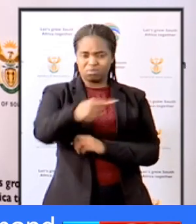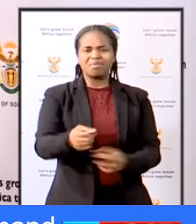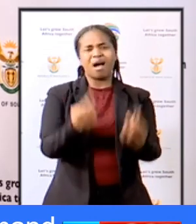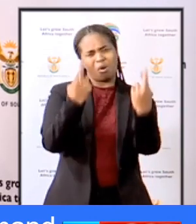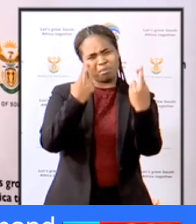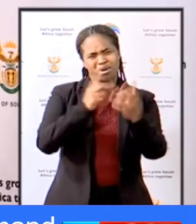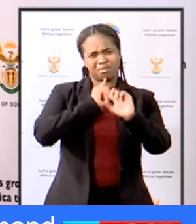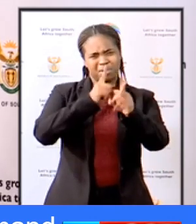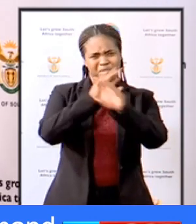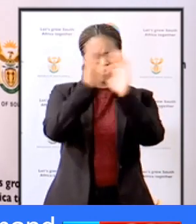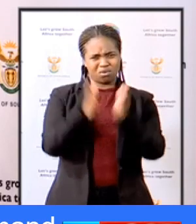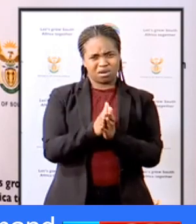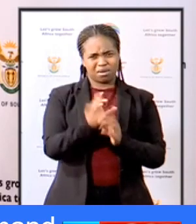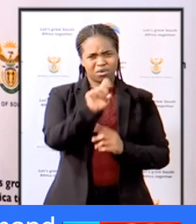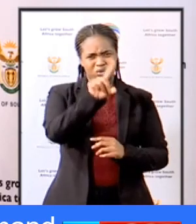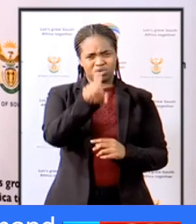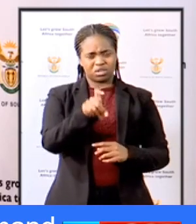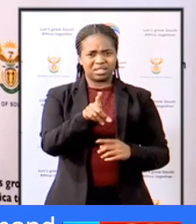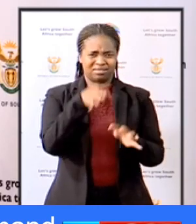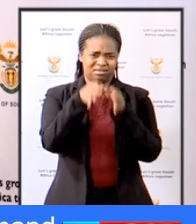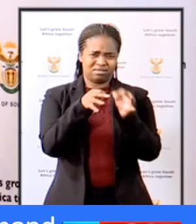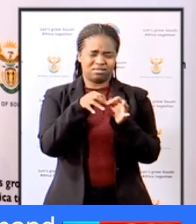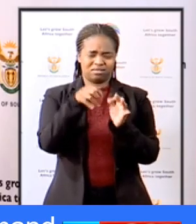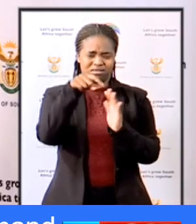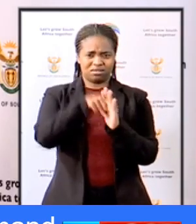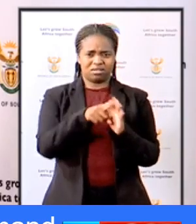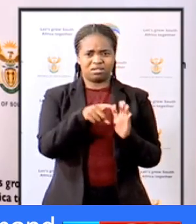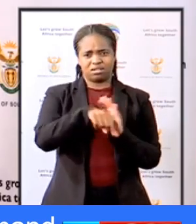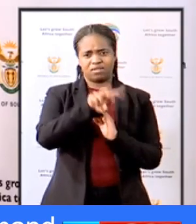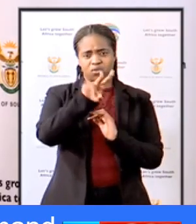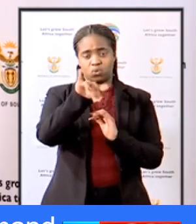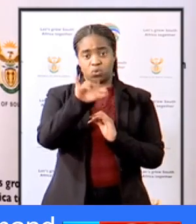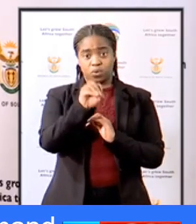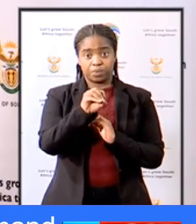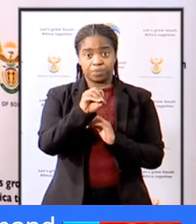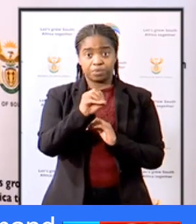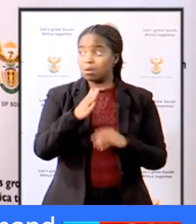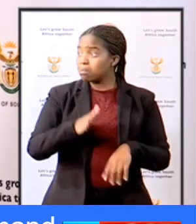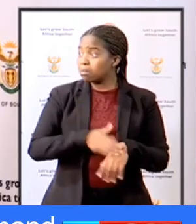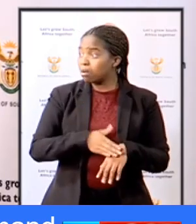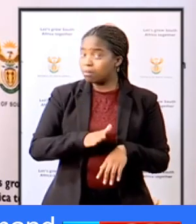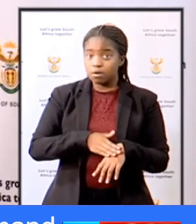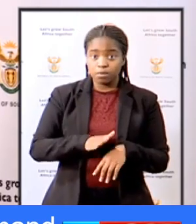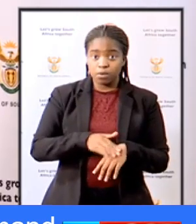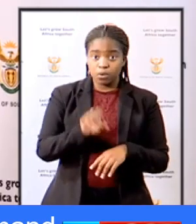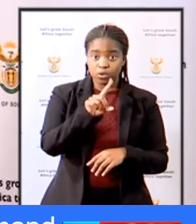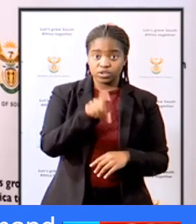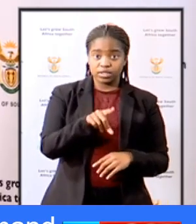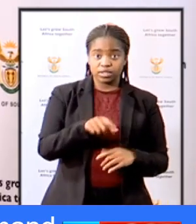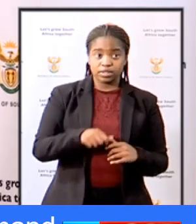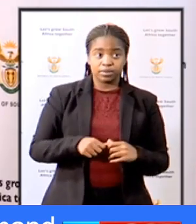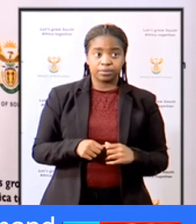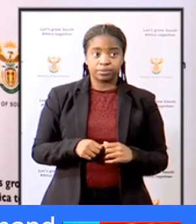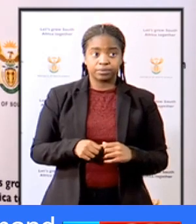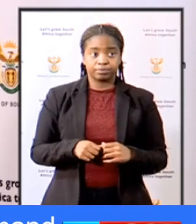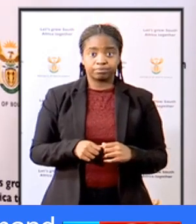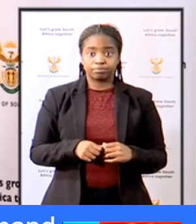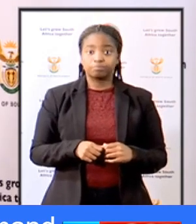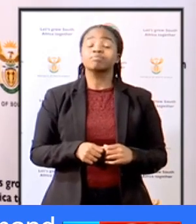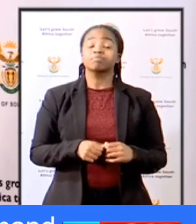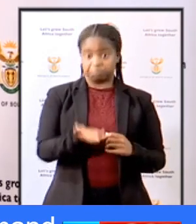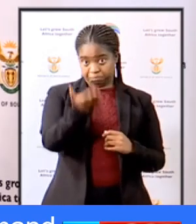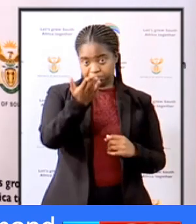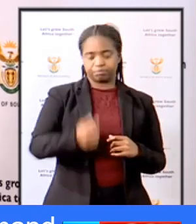I've answered your question elaborately, Vuyo. Was there any other question? Yes.